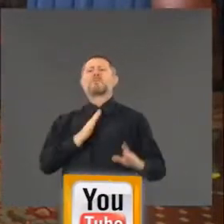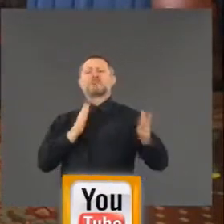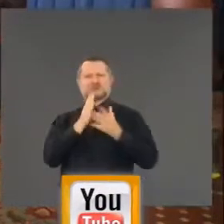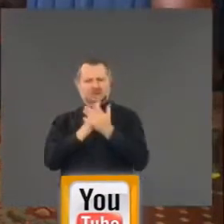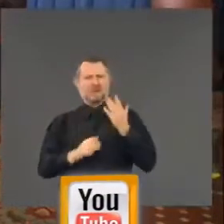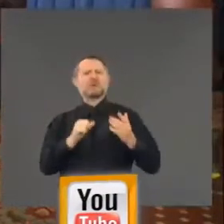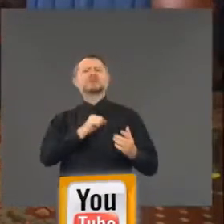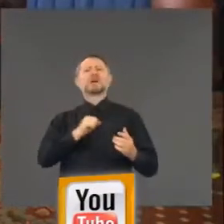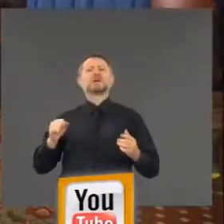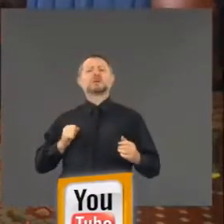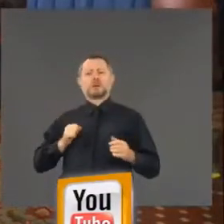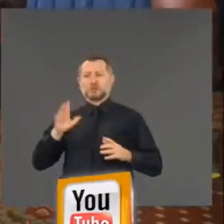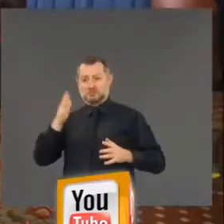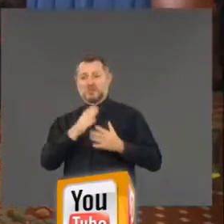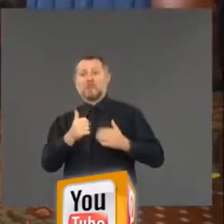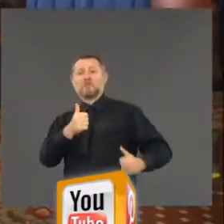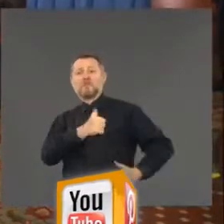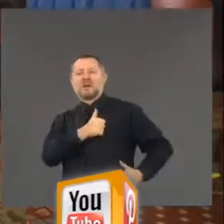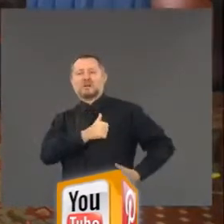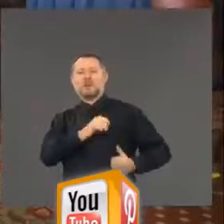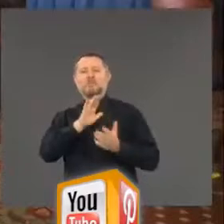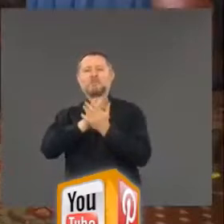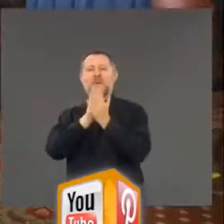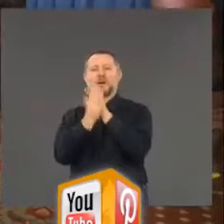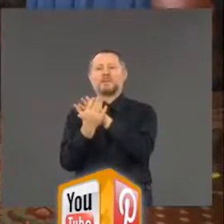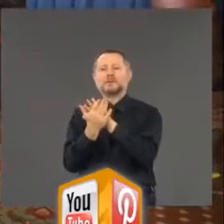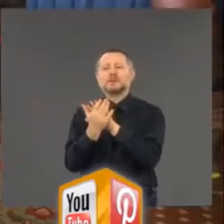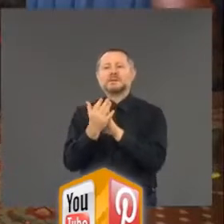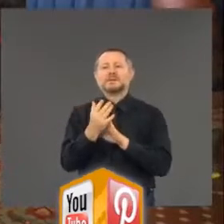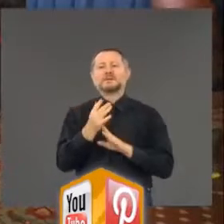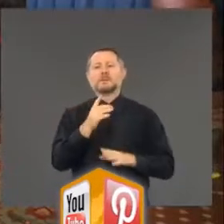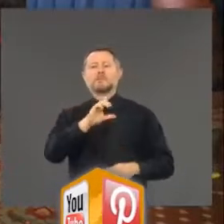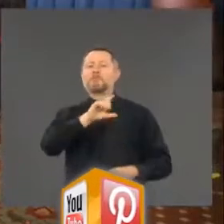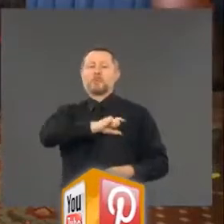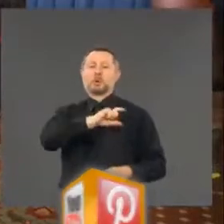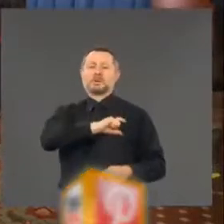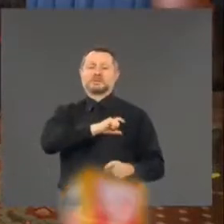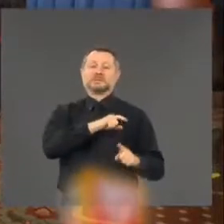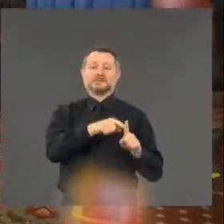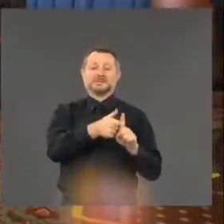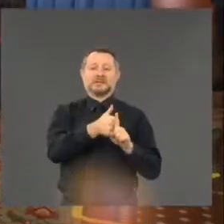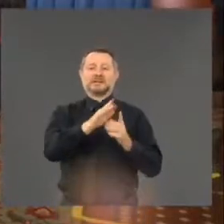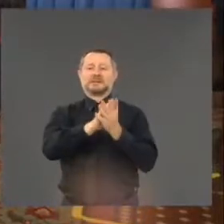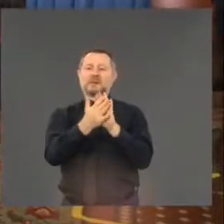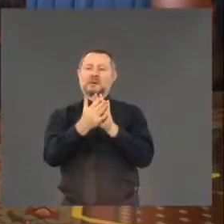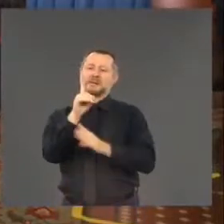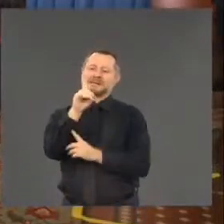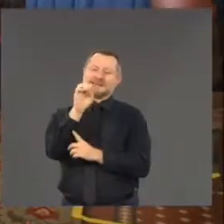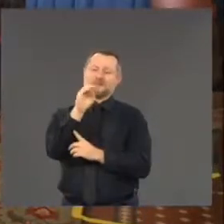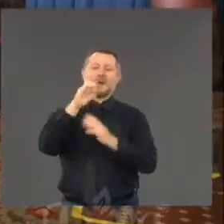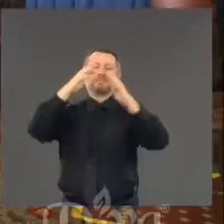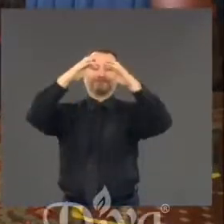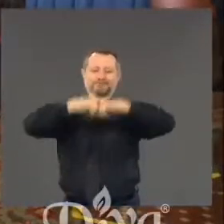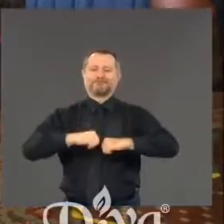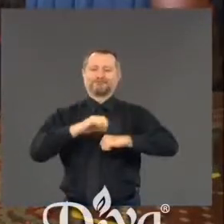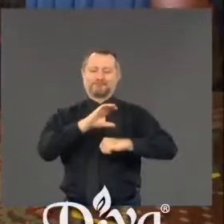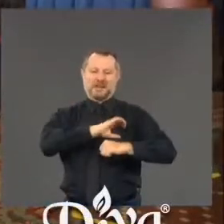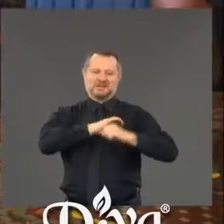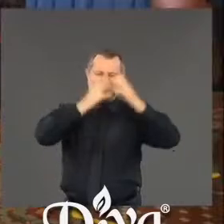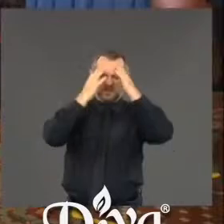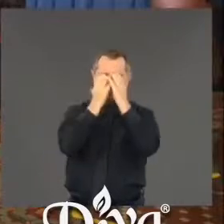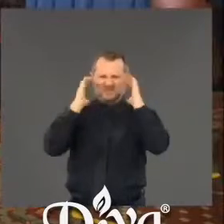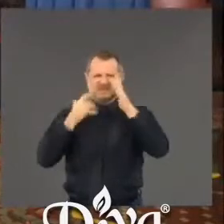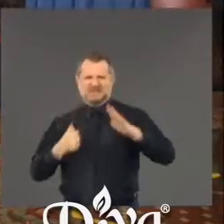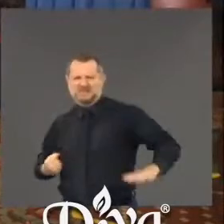police and not let them have tear gas or pepper spray or maybe reduce stockpiles. And I know a couple days ago you talked about reimagining